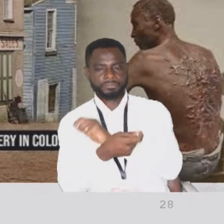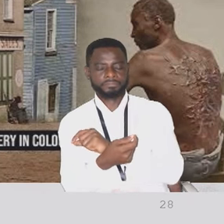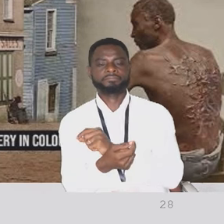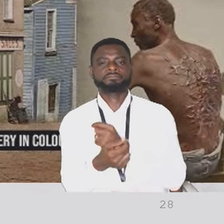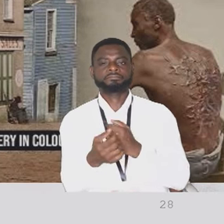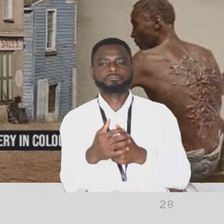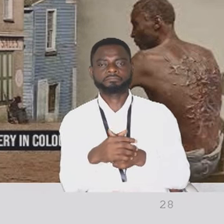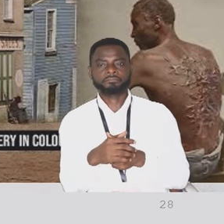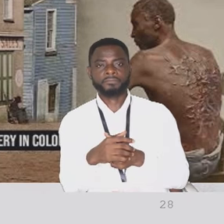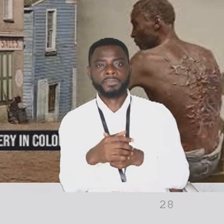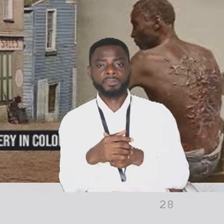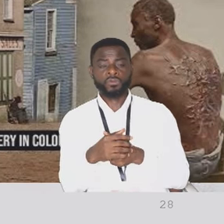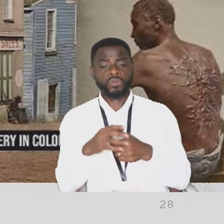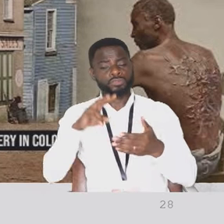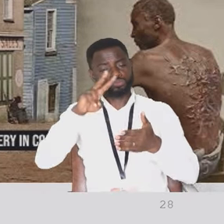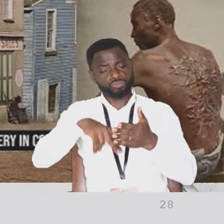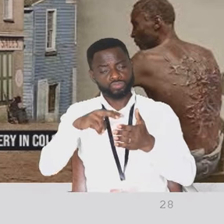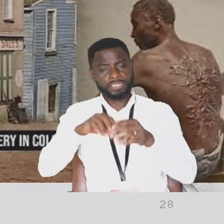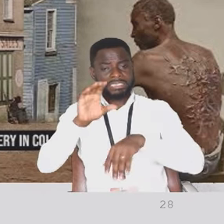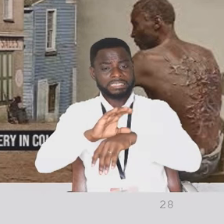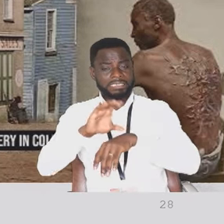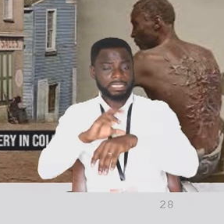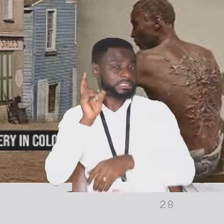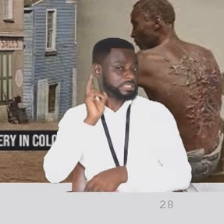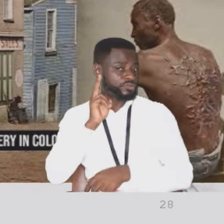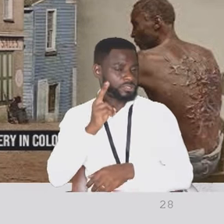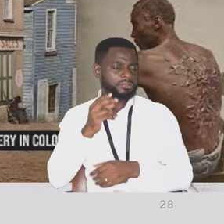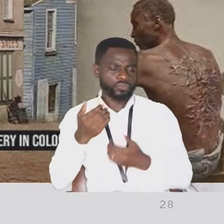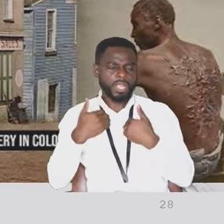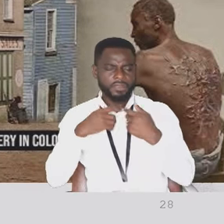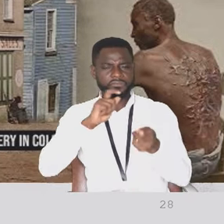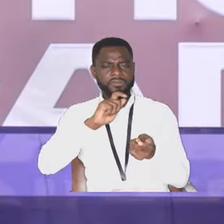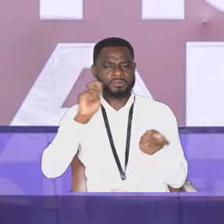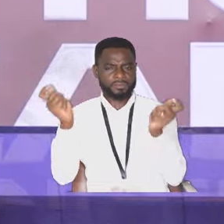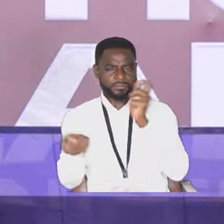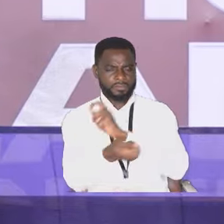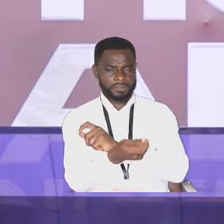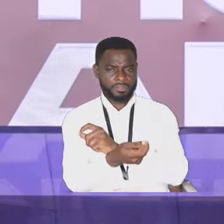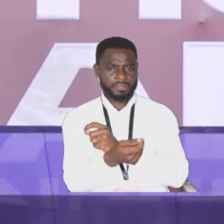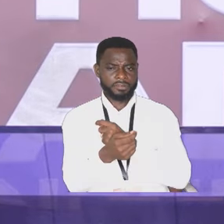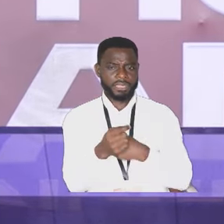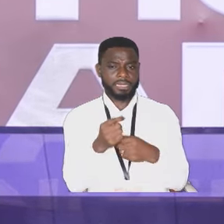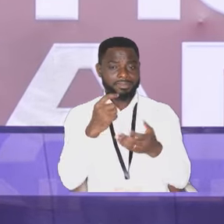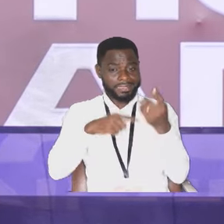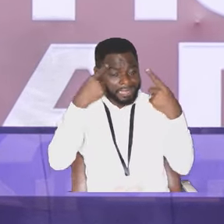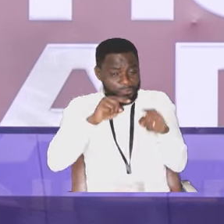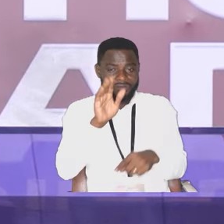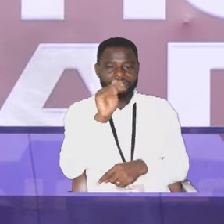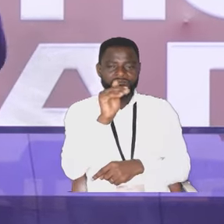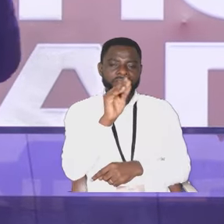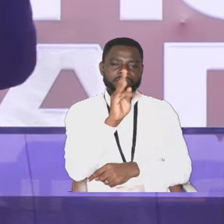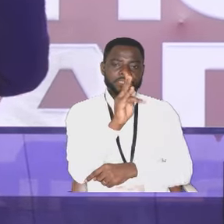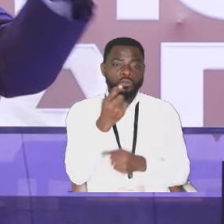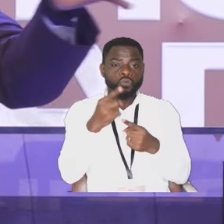see, when you study church history, there was a reformation, of course. The one that took place from 1517, when Martin